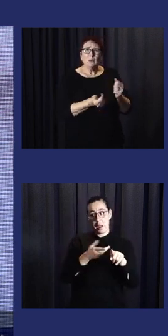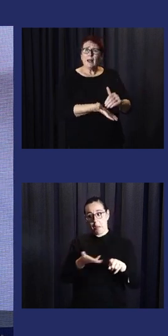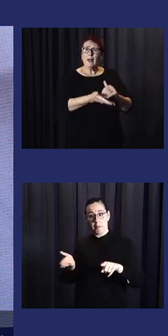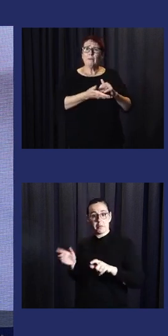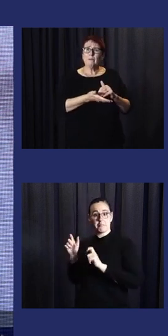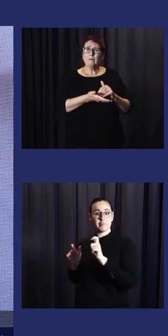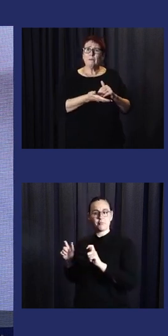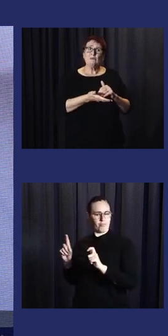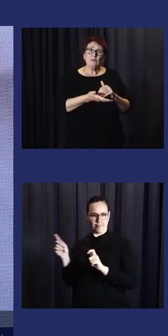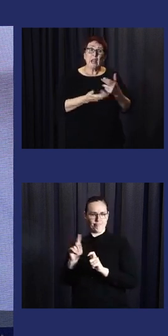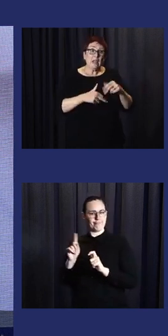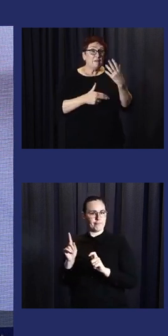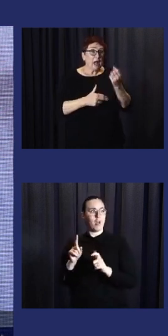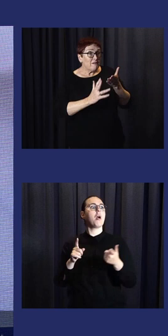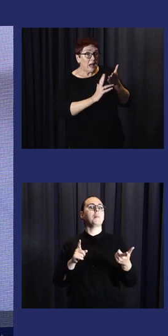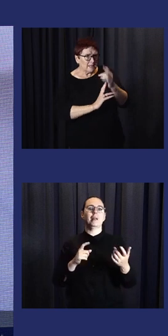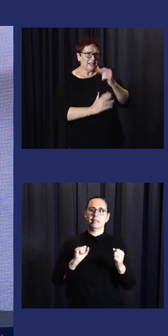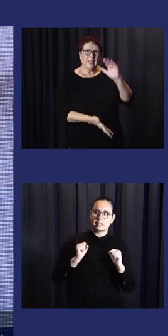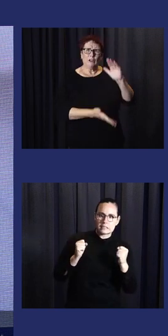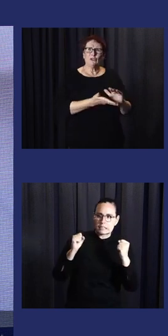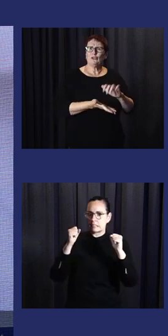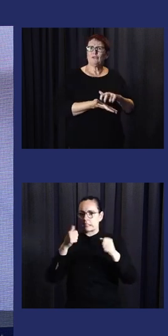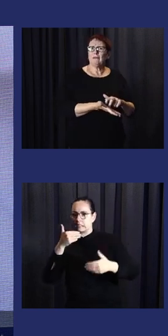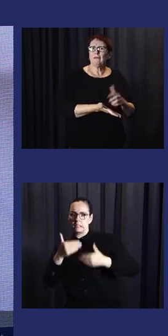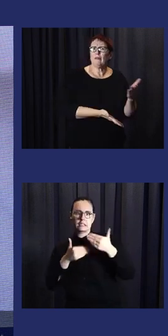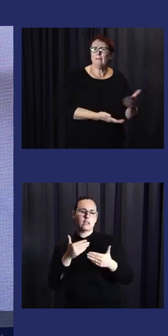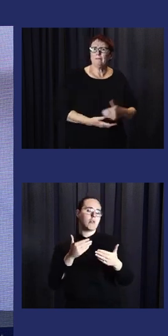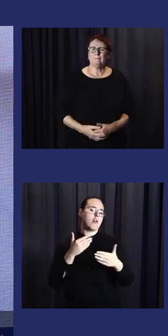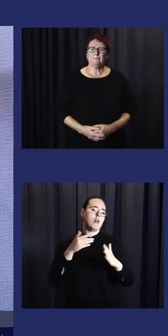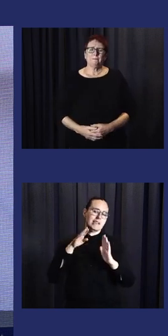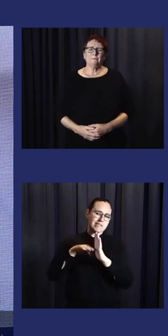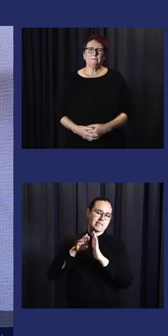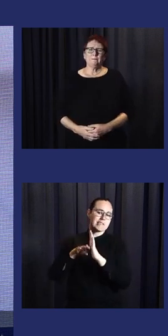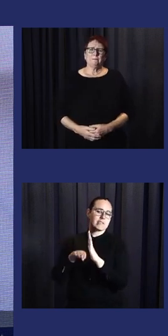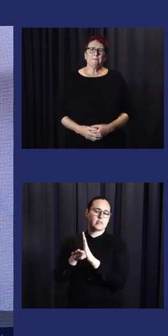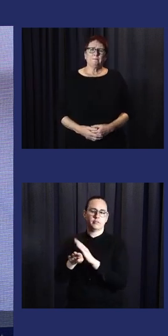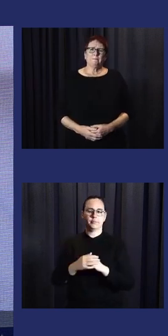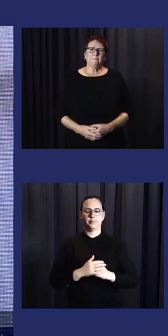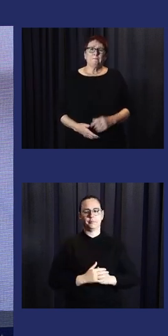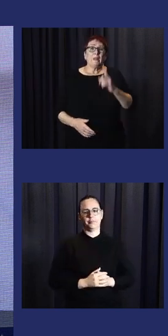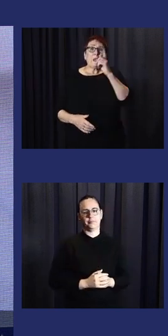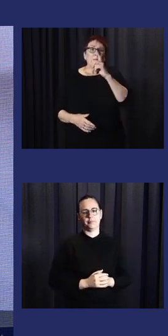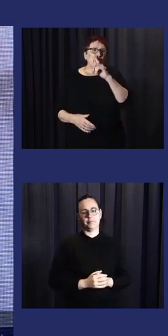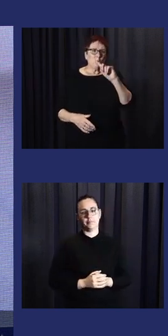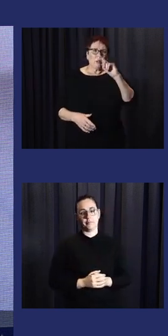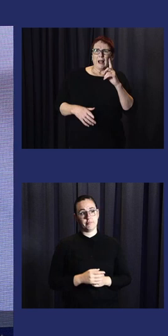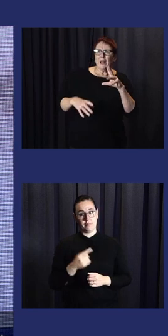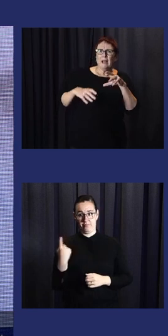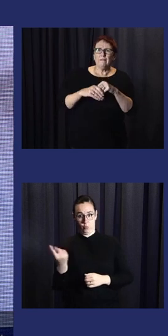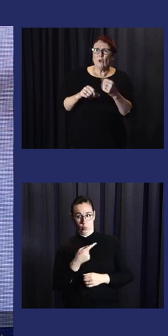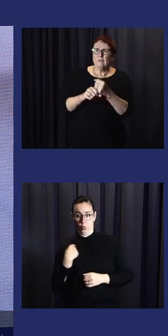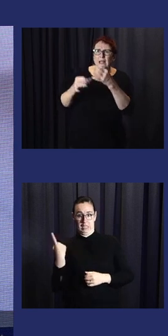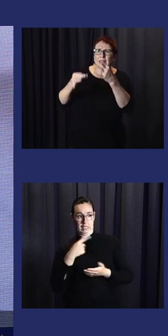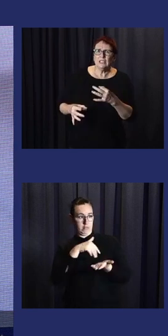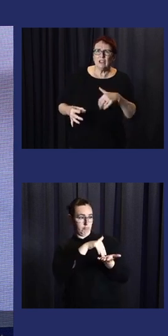risk and assist in their recovery. At the same time, when people are excluded from participating and making decisions to